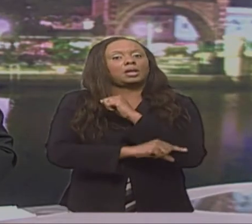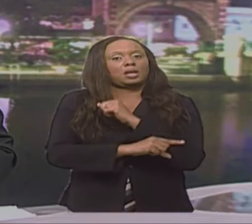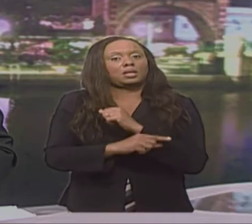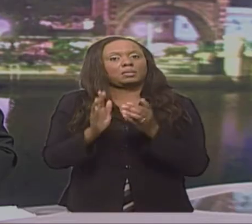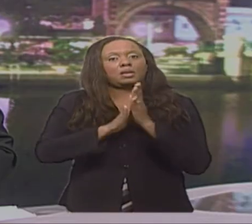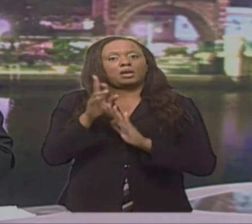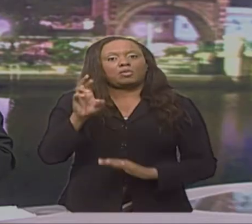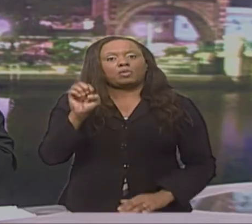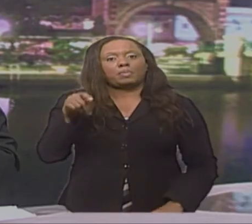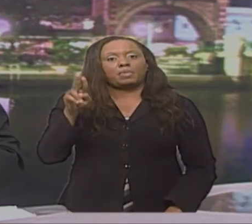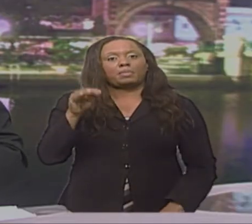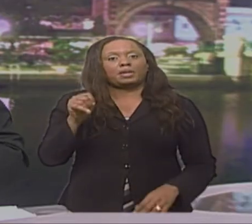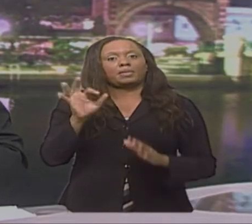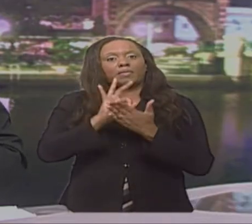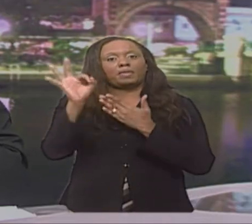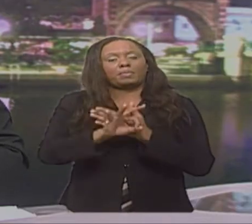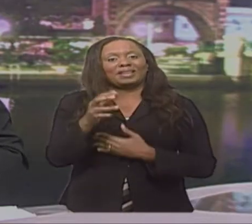February 23, 1970.